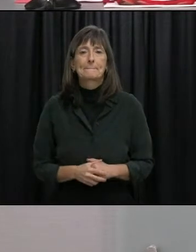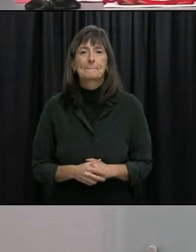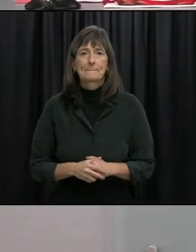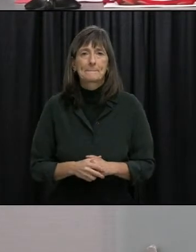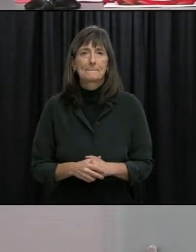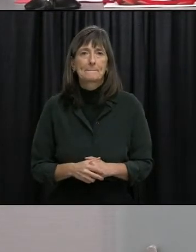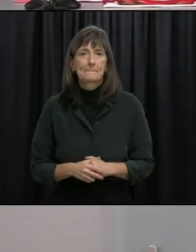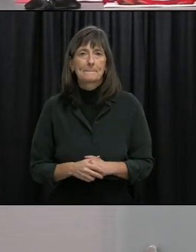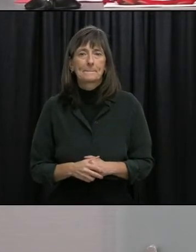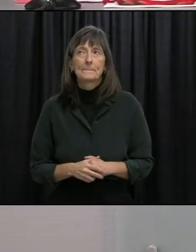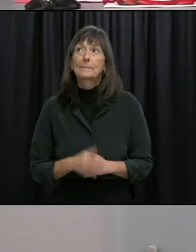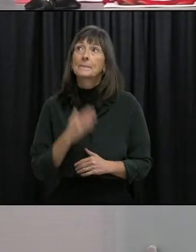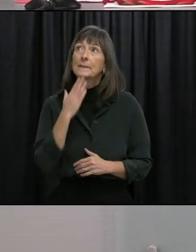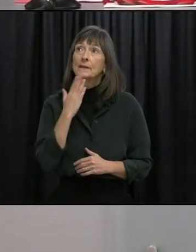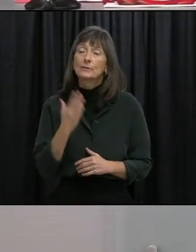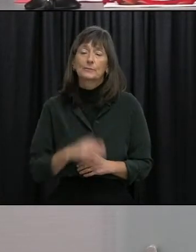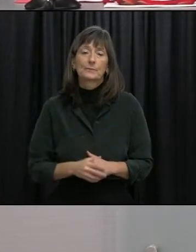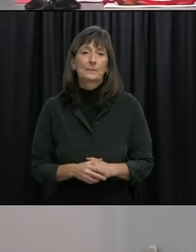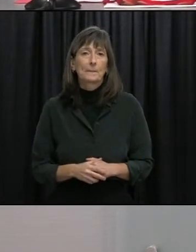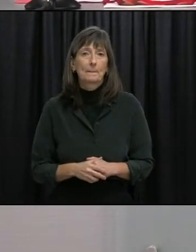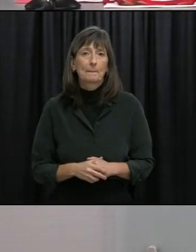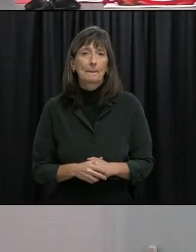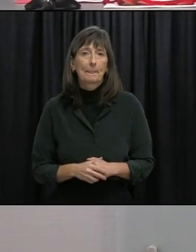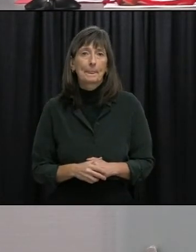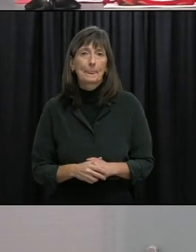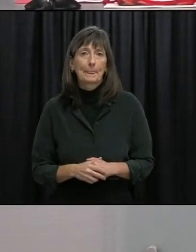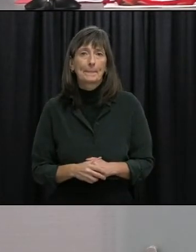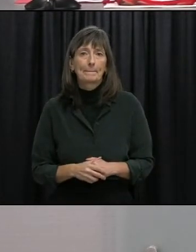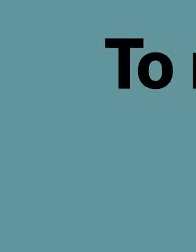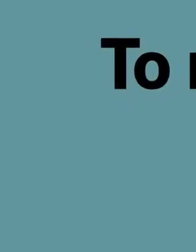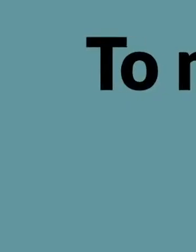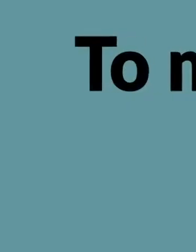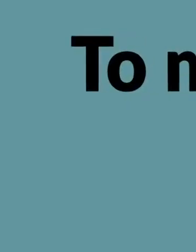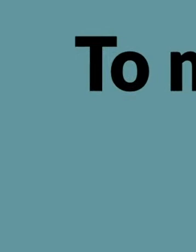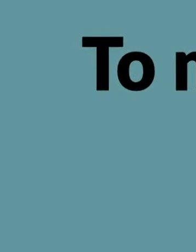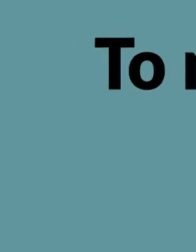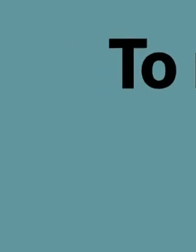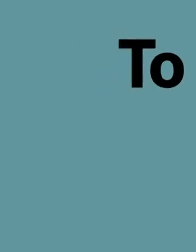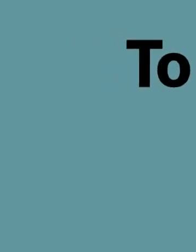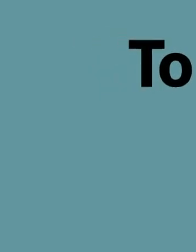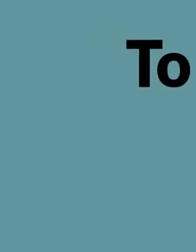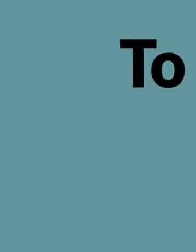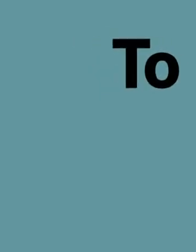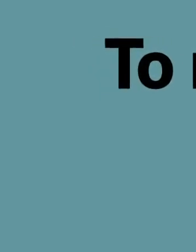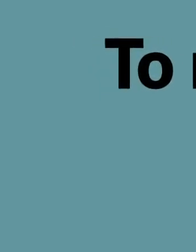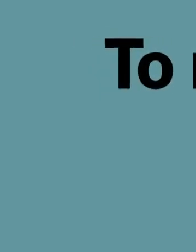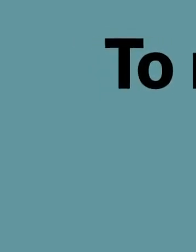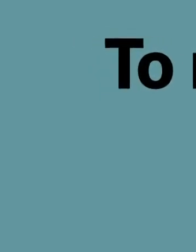Thank you very much, everyone.